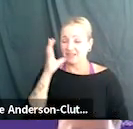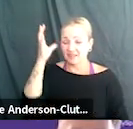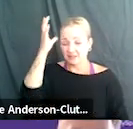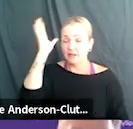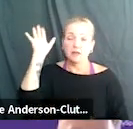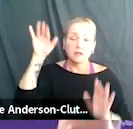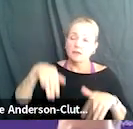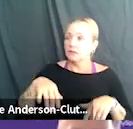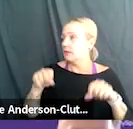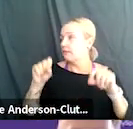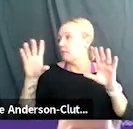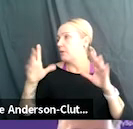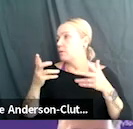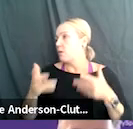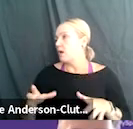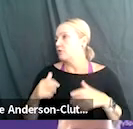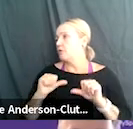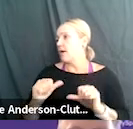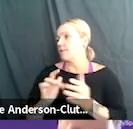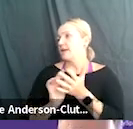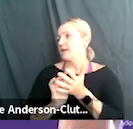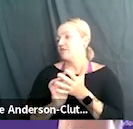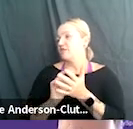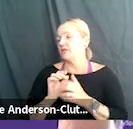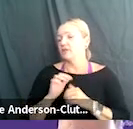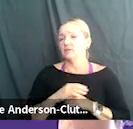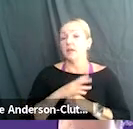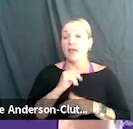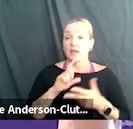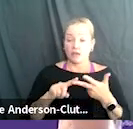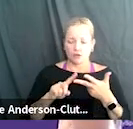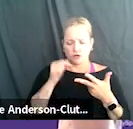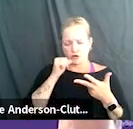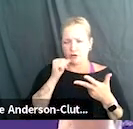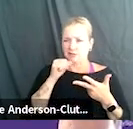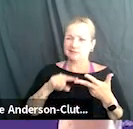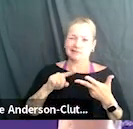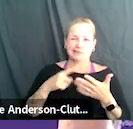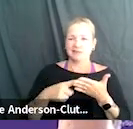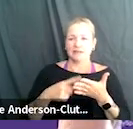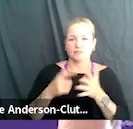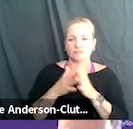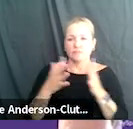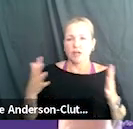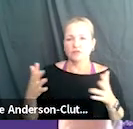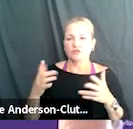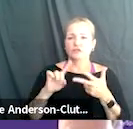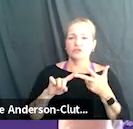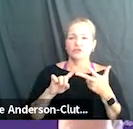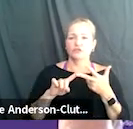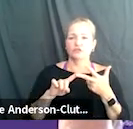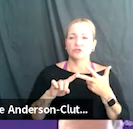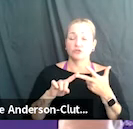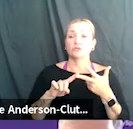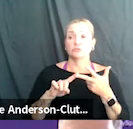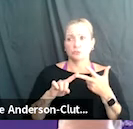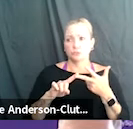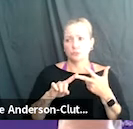medicine. And with the third, the girl, who I didn't really talk much about, so she, I think, takes a pretty whacking dose